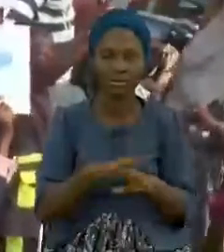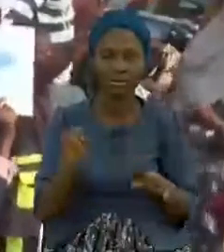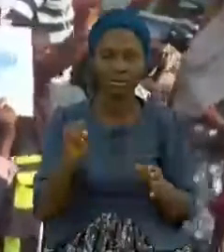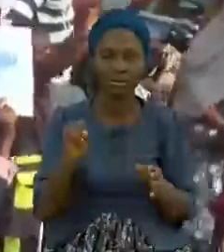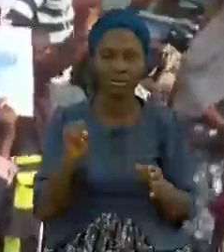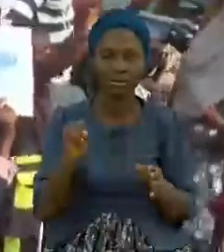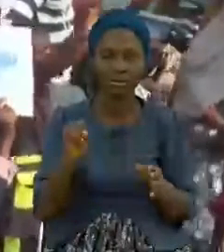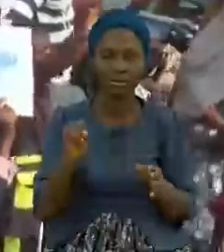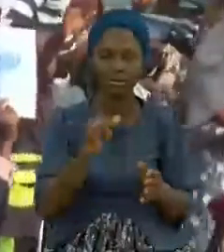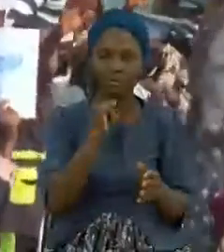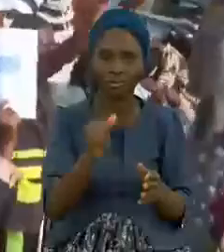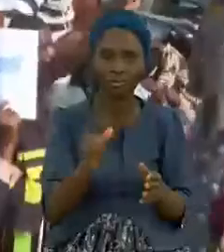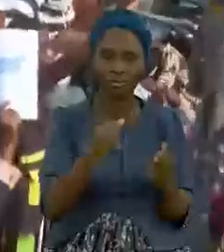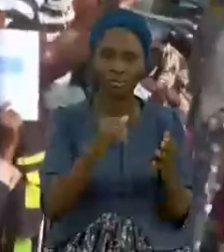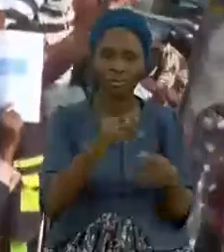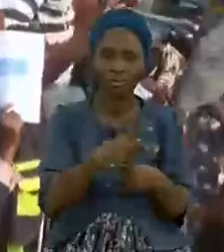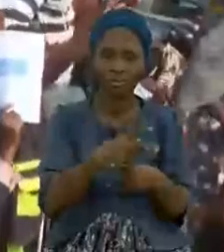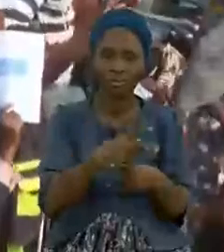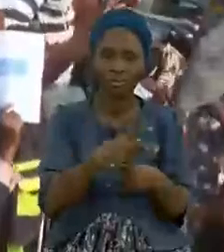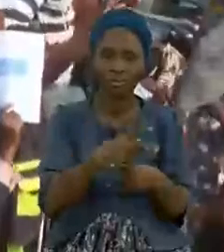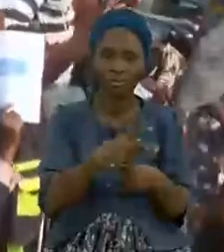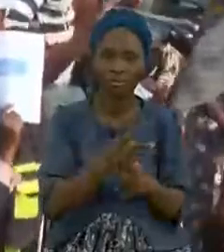And your face will betray you.